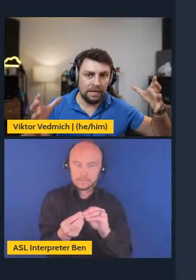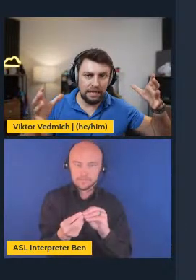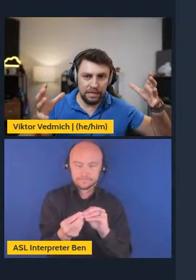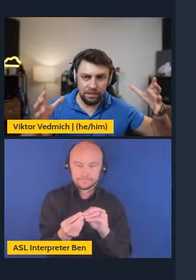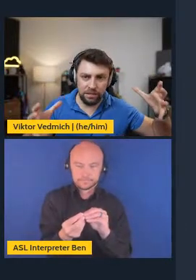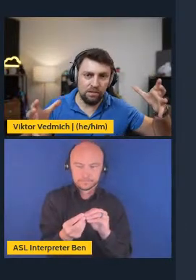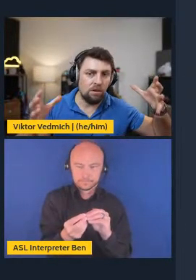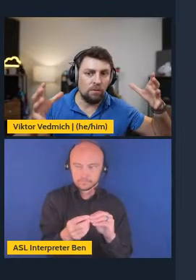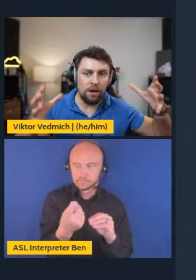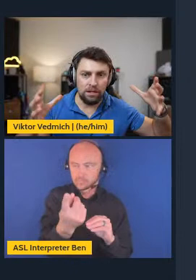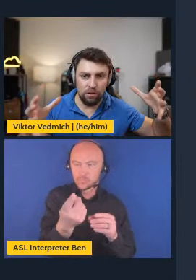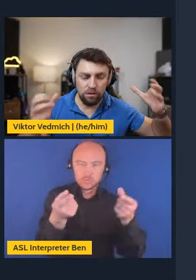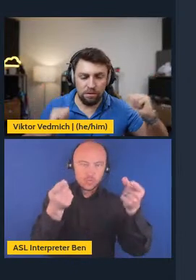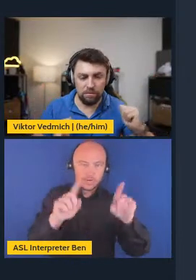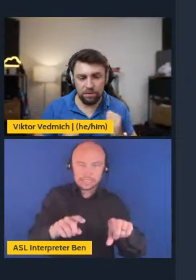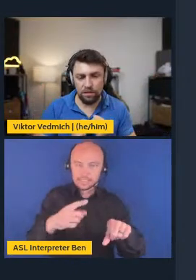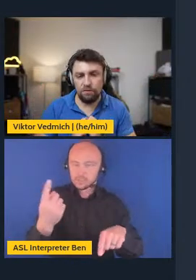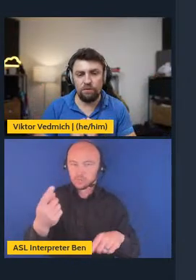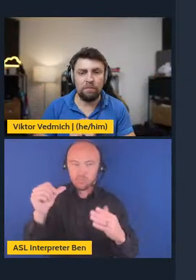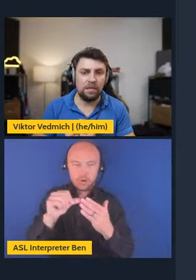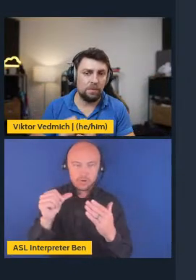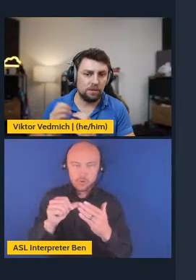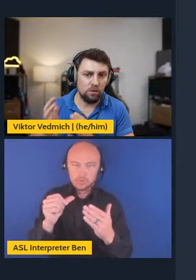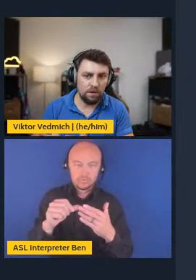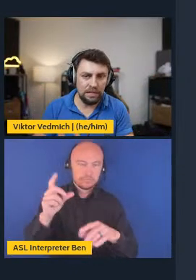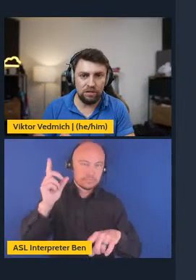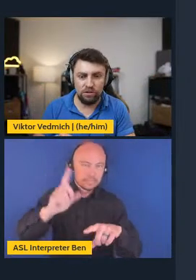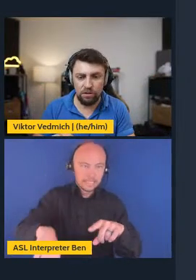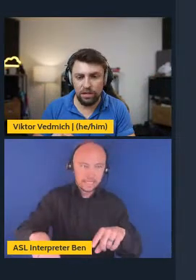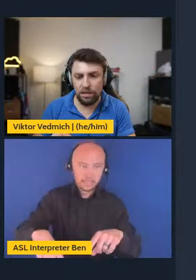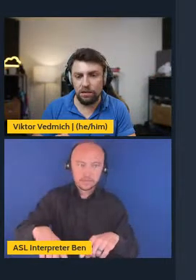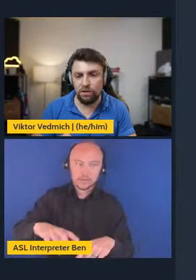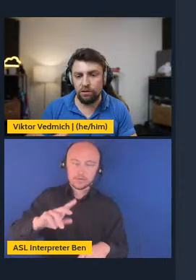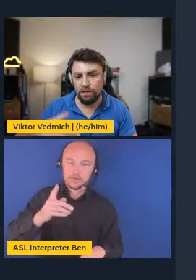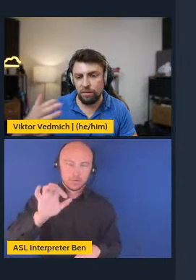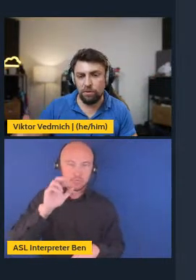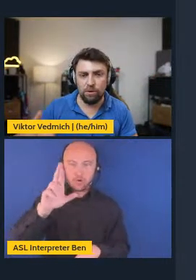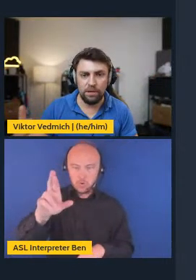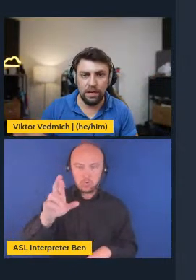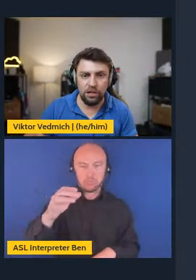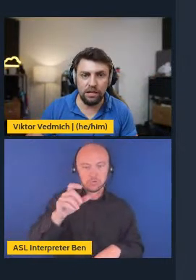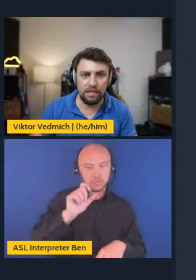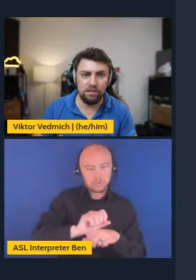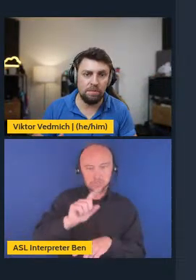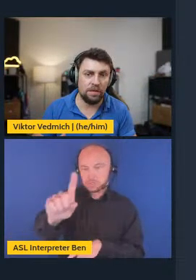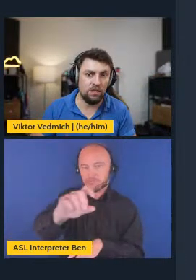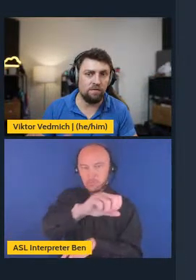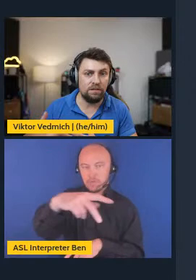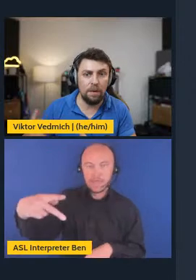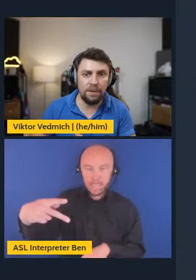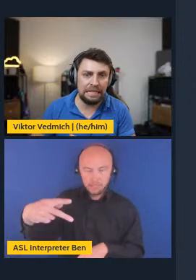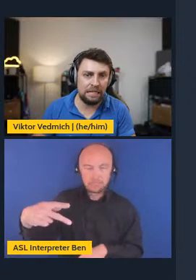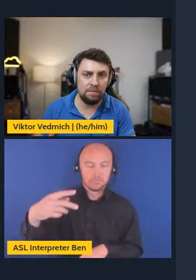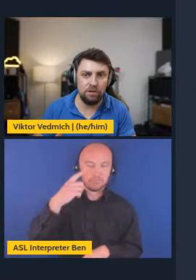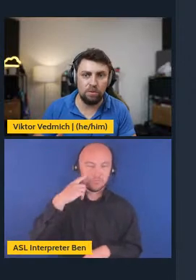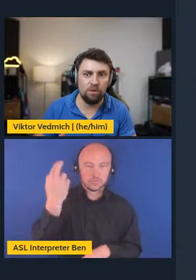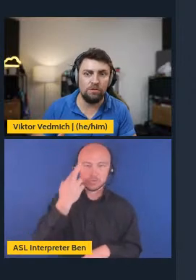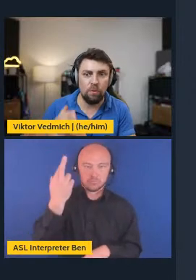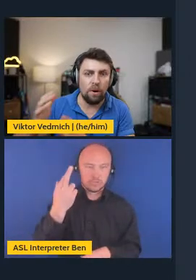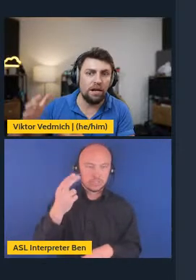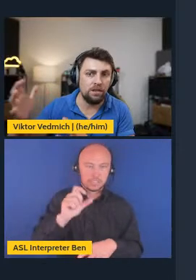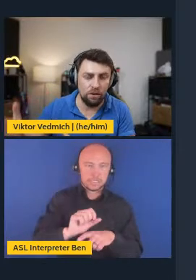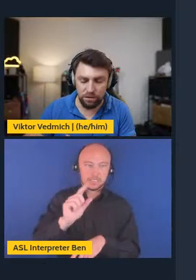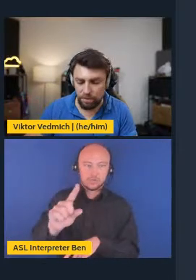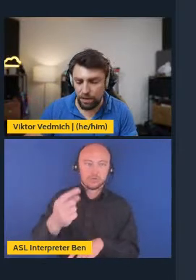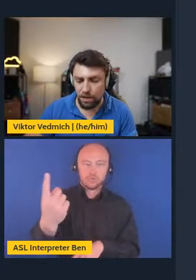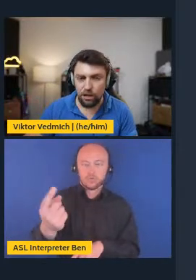one instance on one node. If you're familiar with Kubernetes, like you can deploy application, and this application for some reason can be deployed to